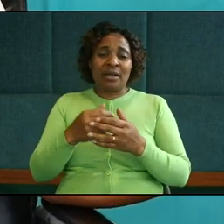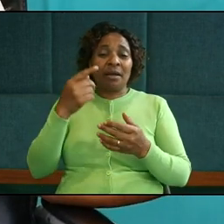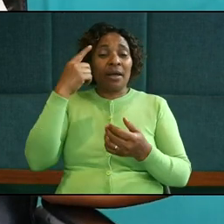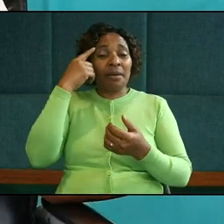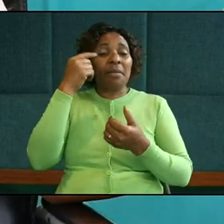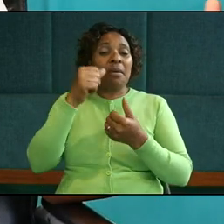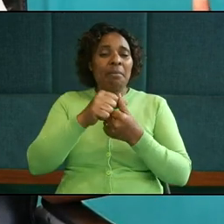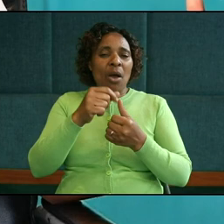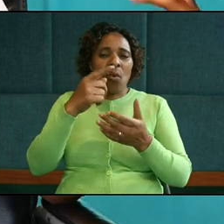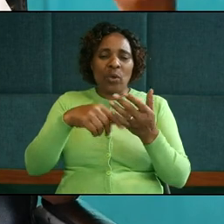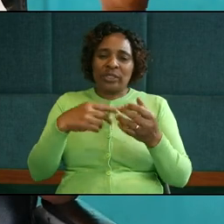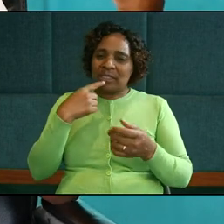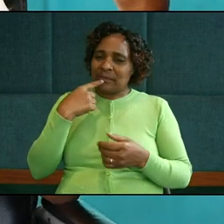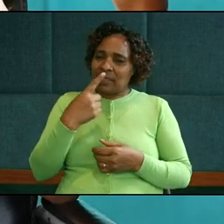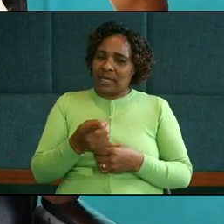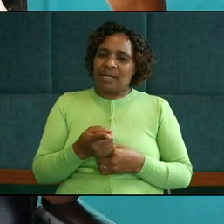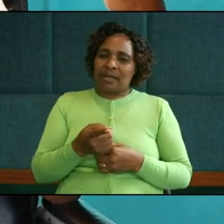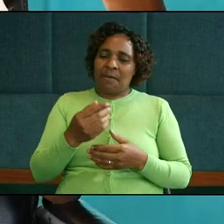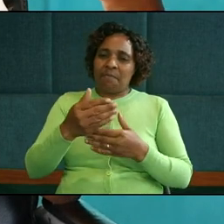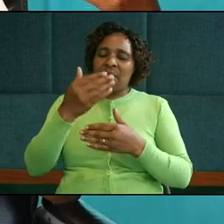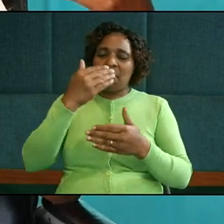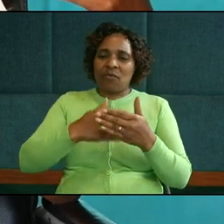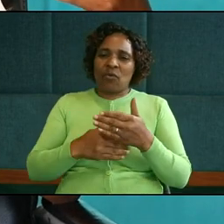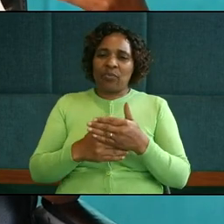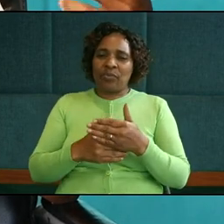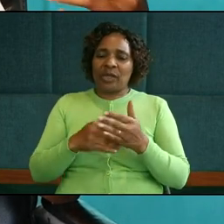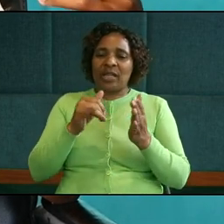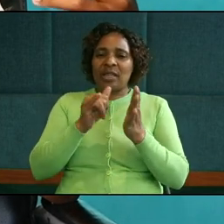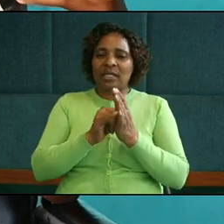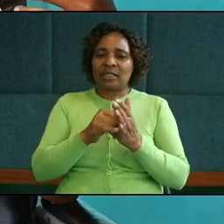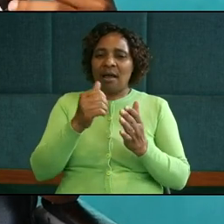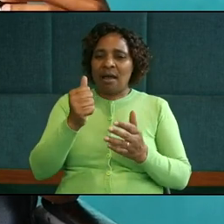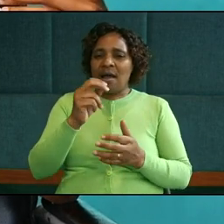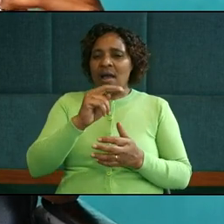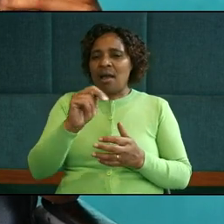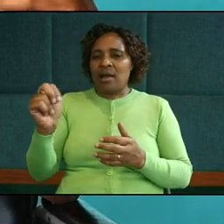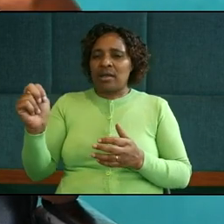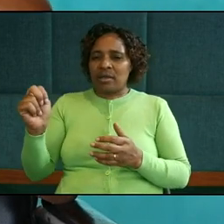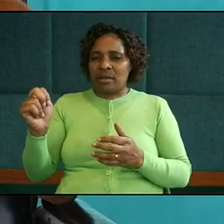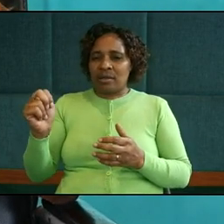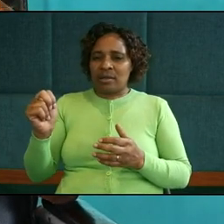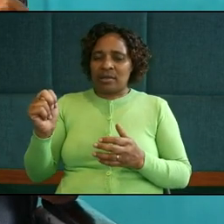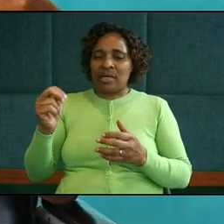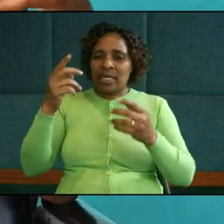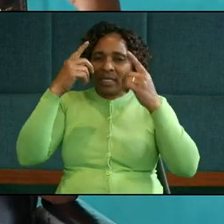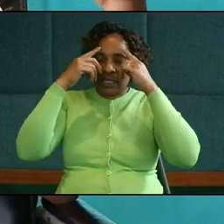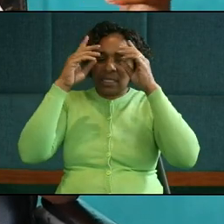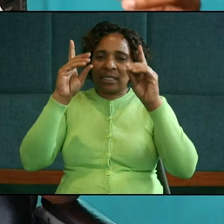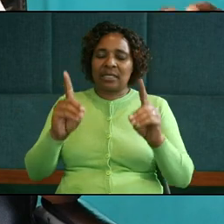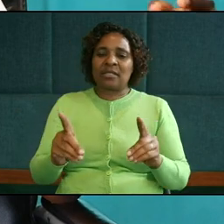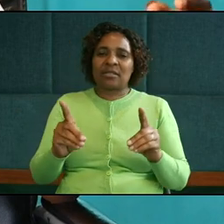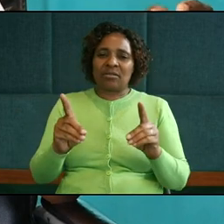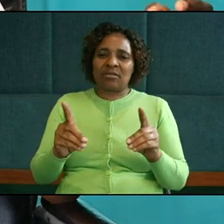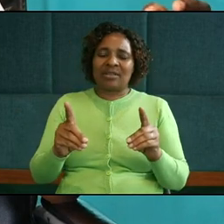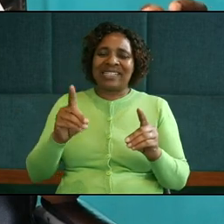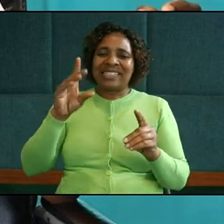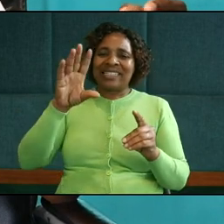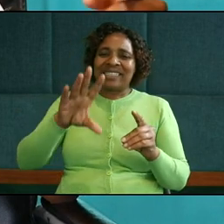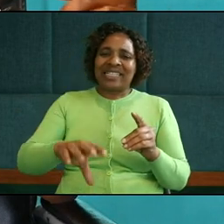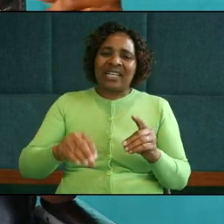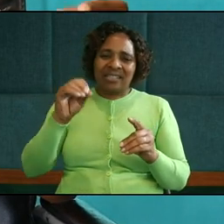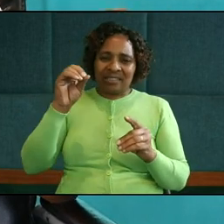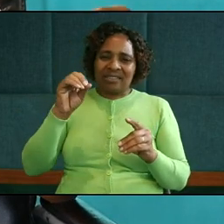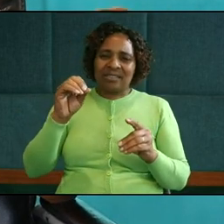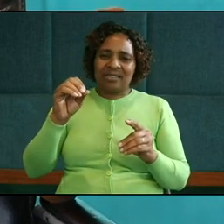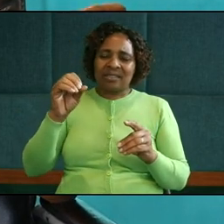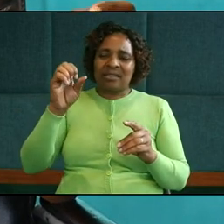remember what I said before, that Hannah eventually decided to take Samuel